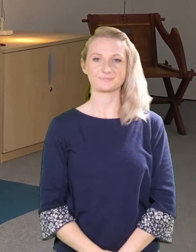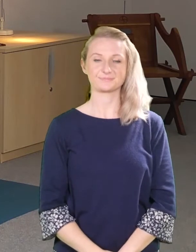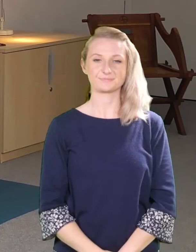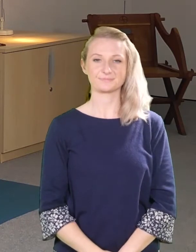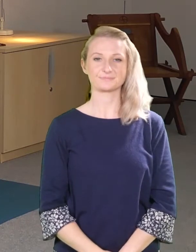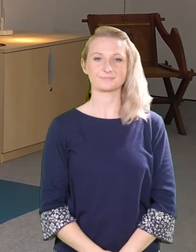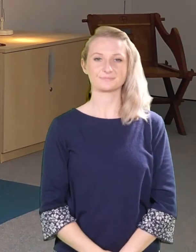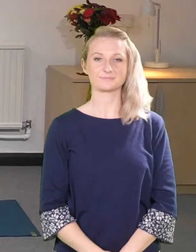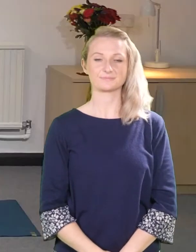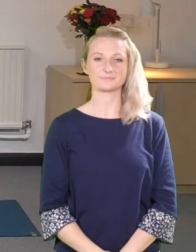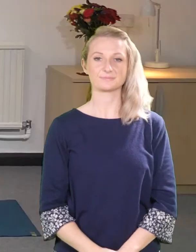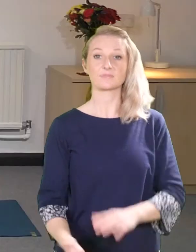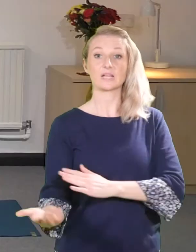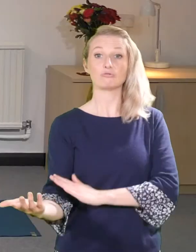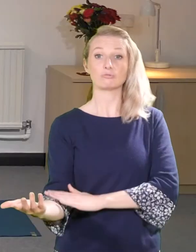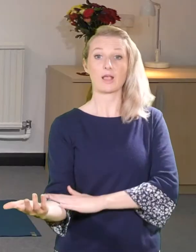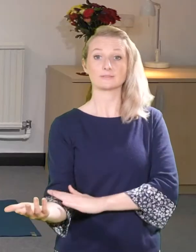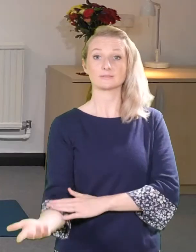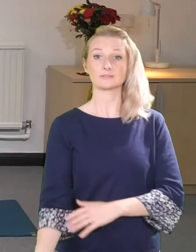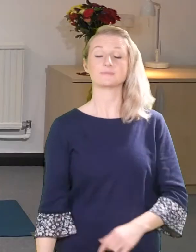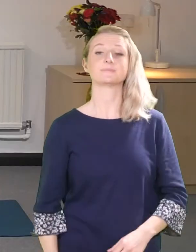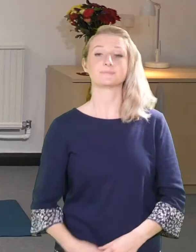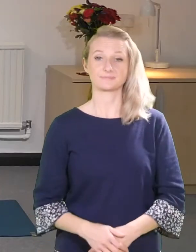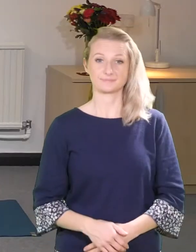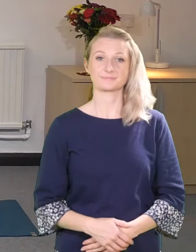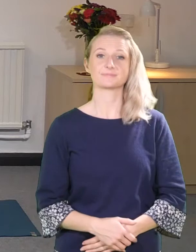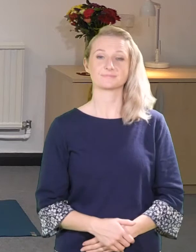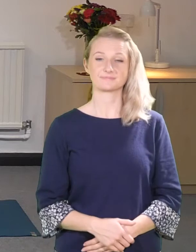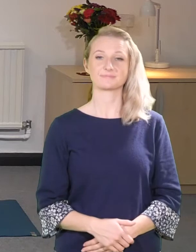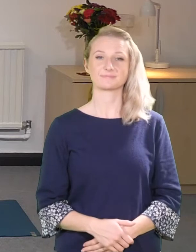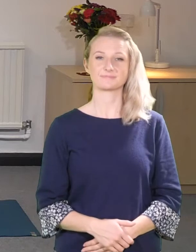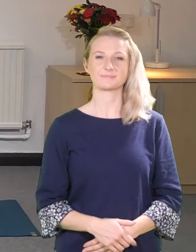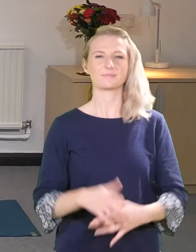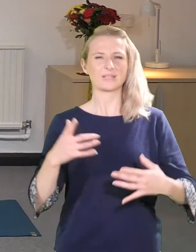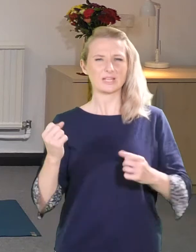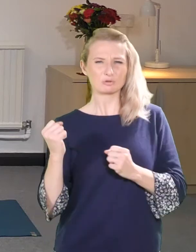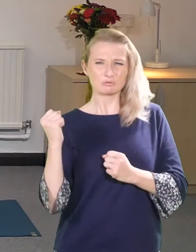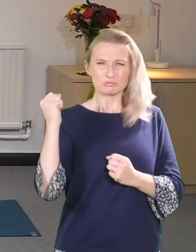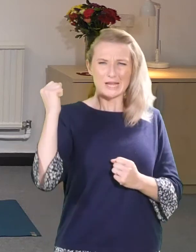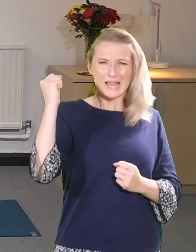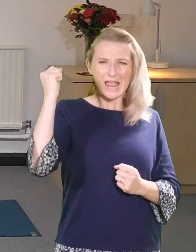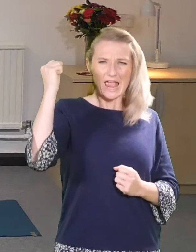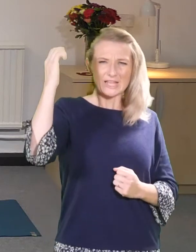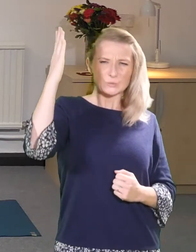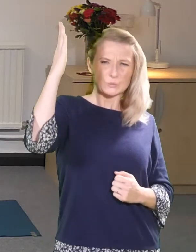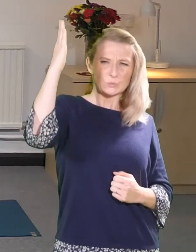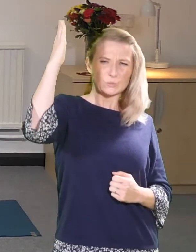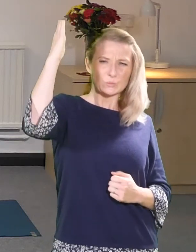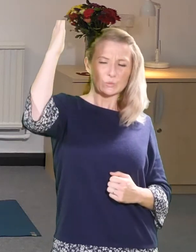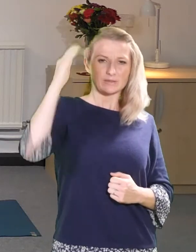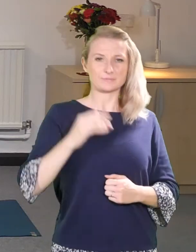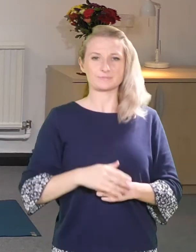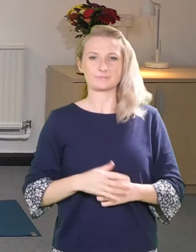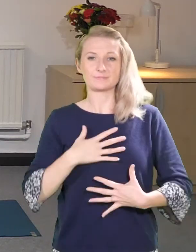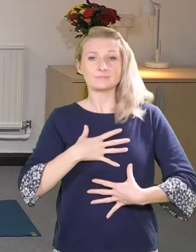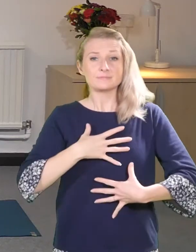And so now let's lift our right arm up towards the ceiling, stretching the arm all the way up. Take a